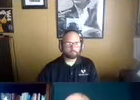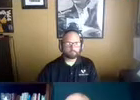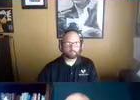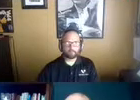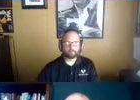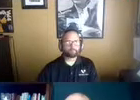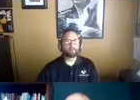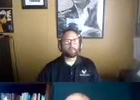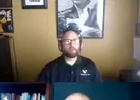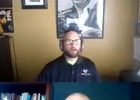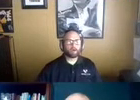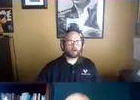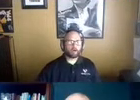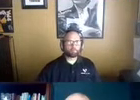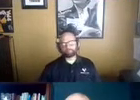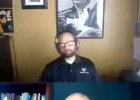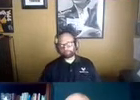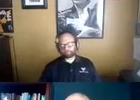Okay.